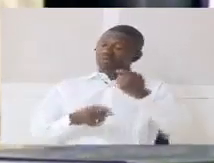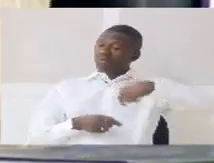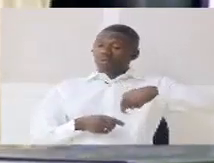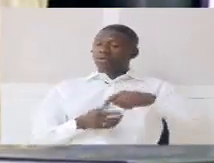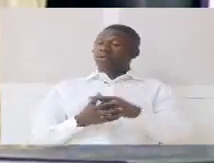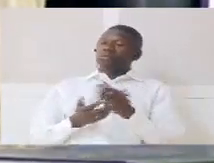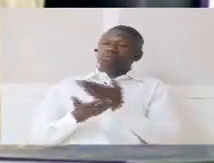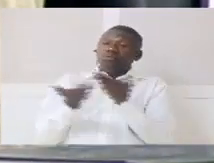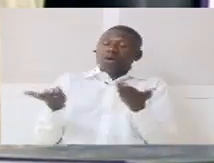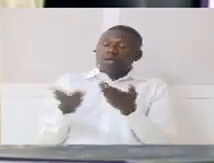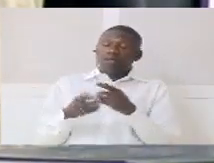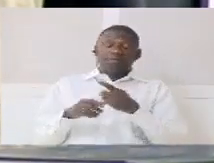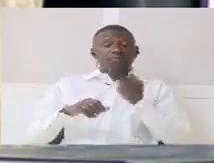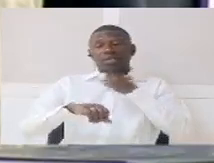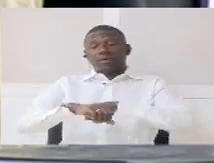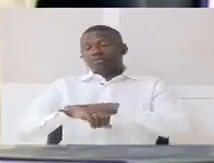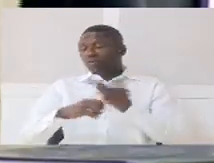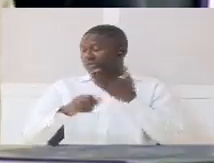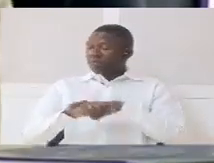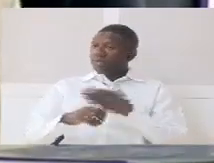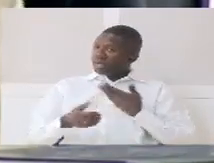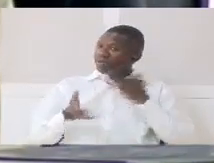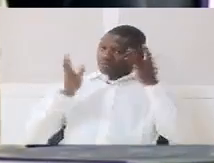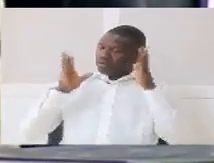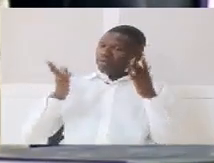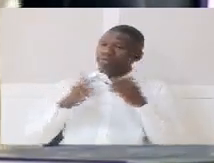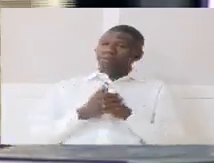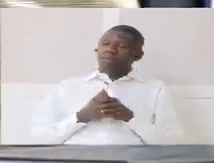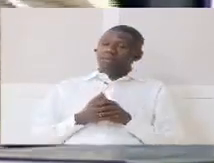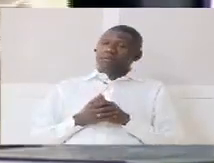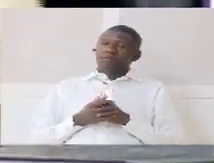draw. Which is why, from time to time, they are in problems.